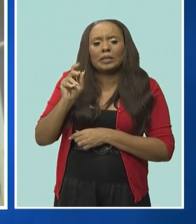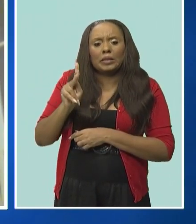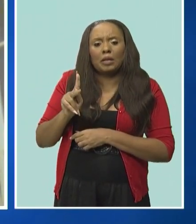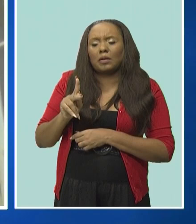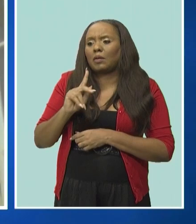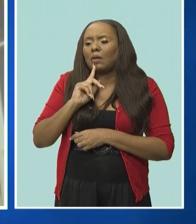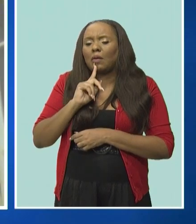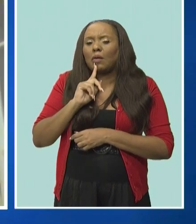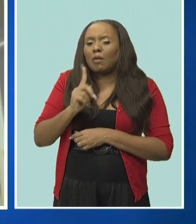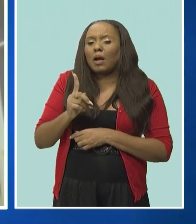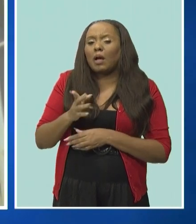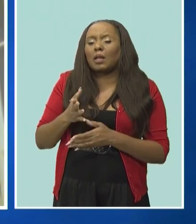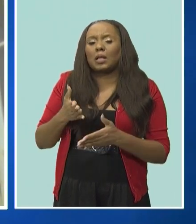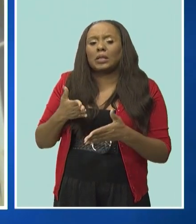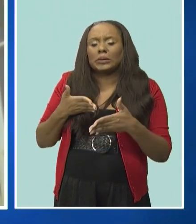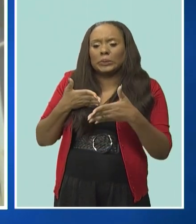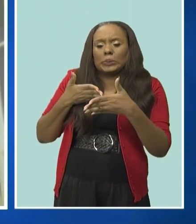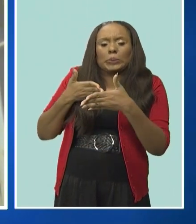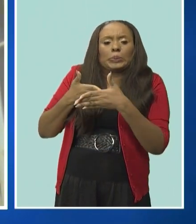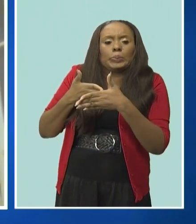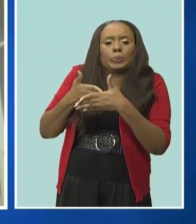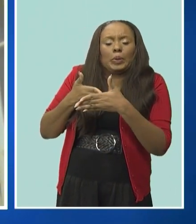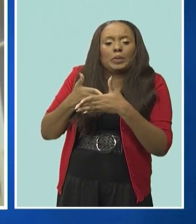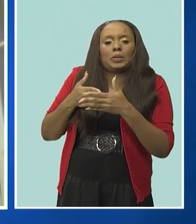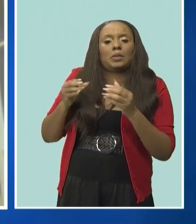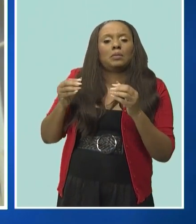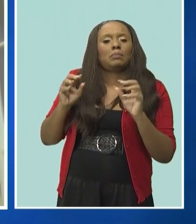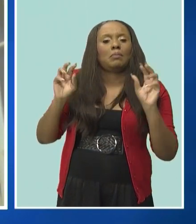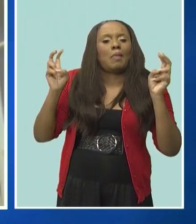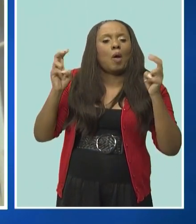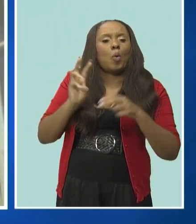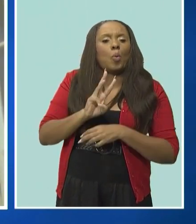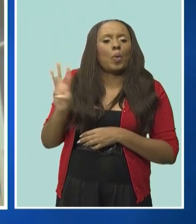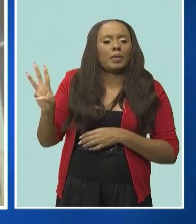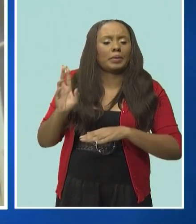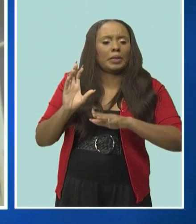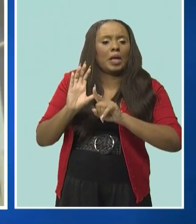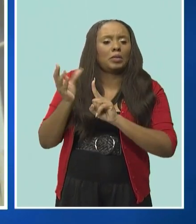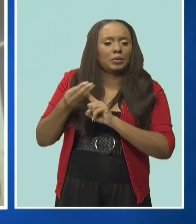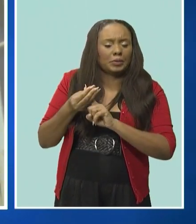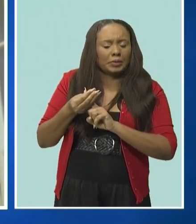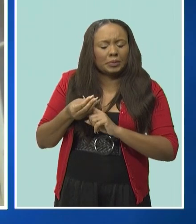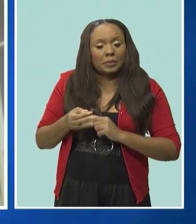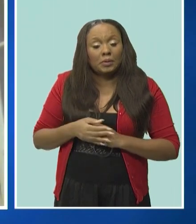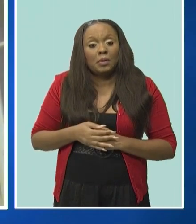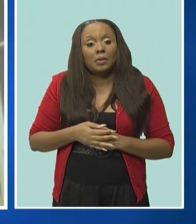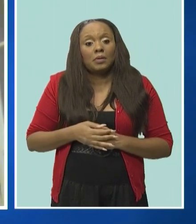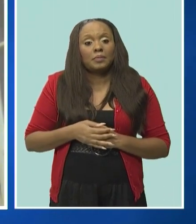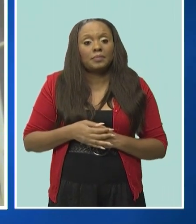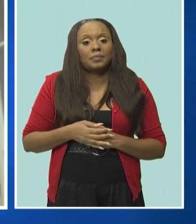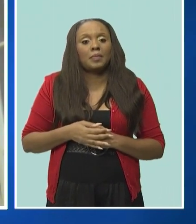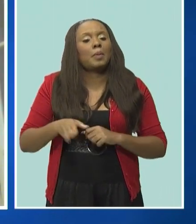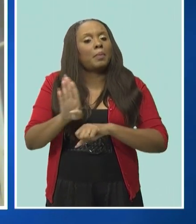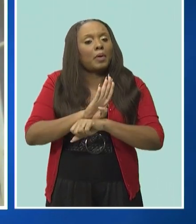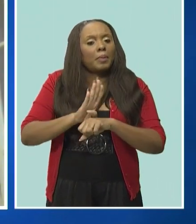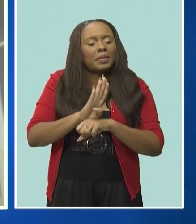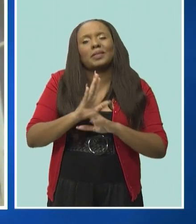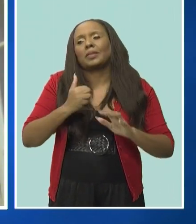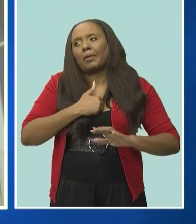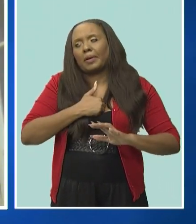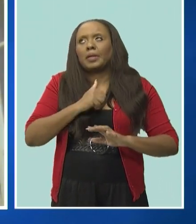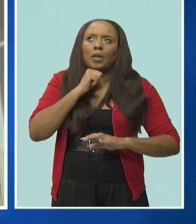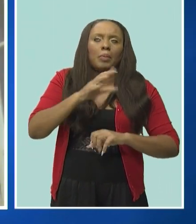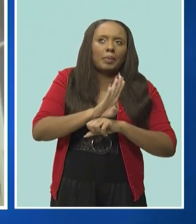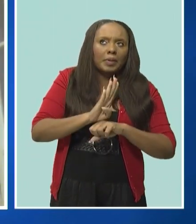anti-Western agenda. At least that's what the West is saying. Barbados in itself has to start taking, let me say Barbados, I think the